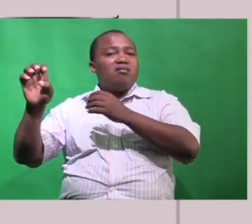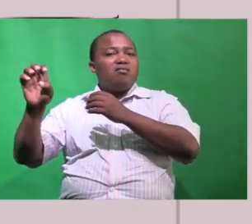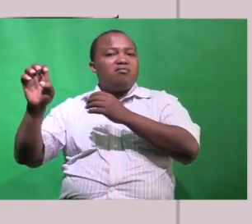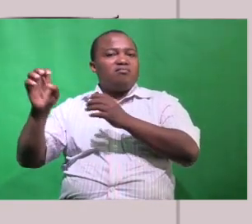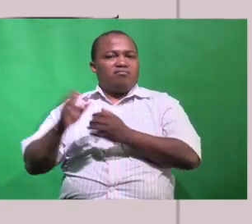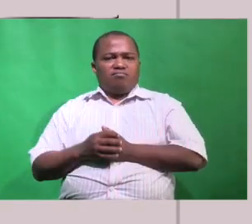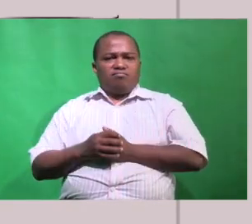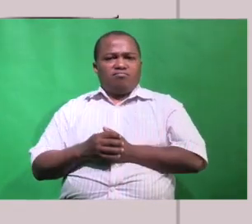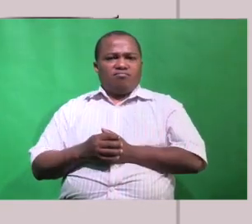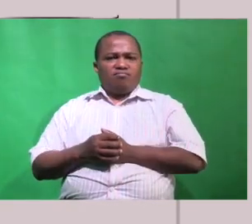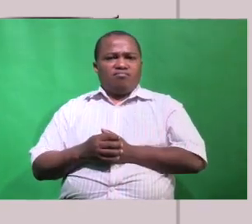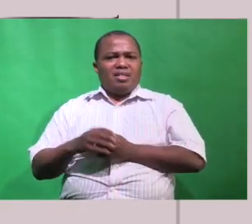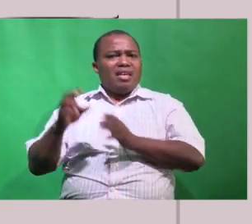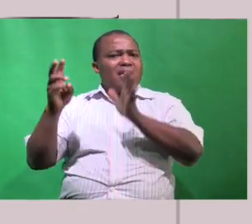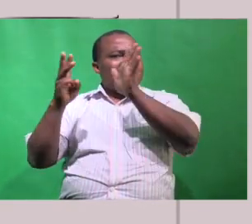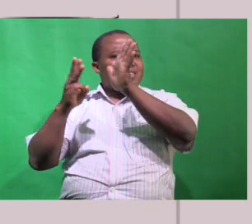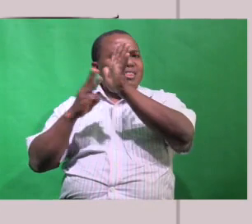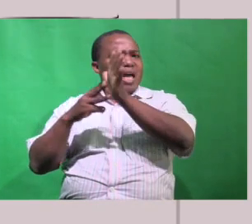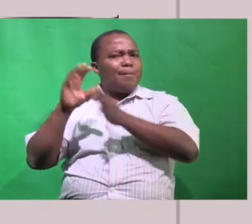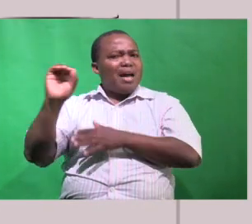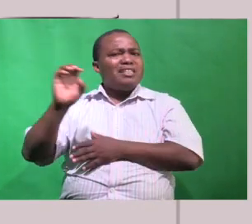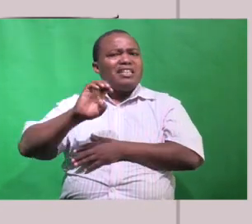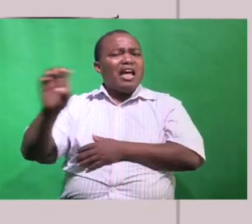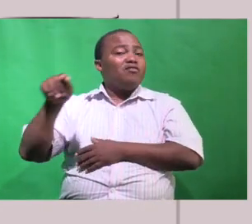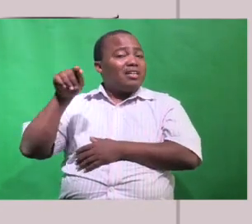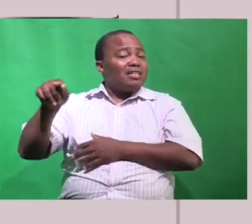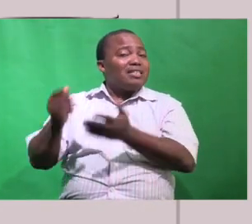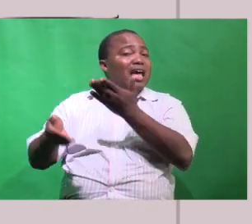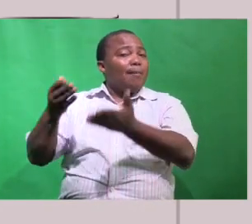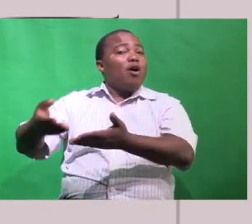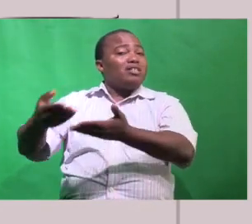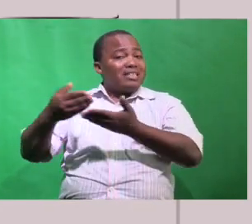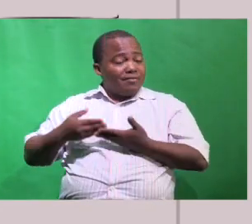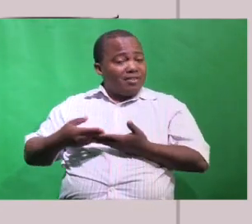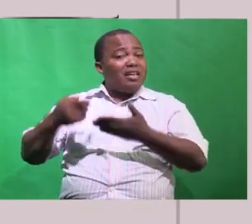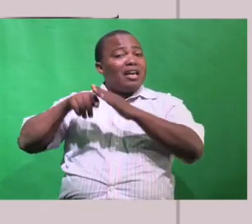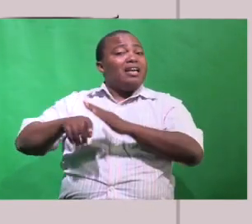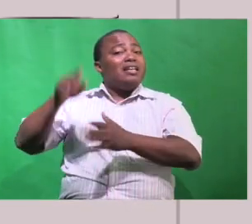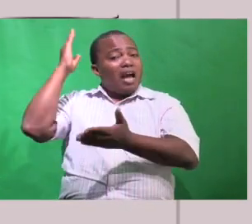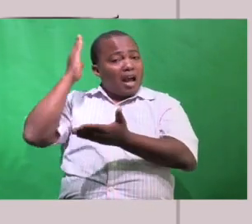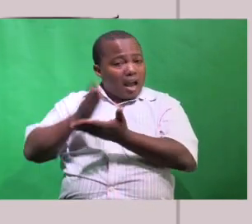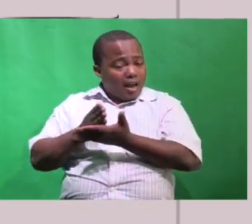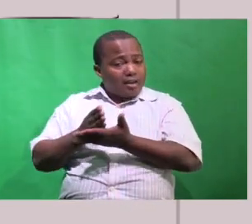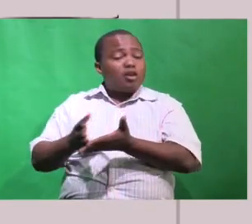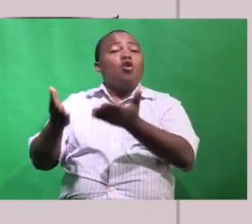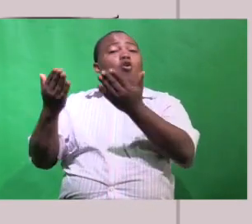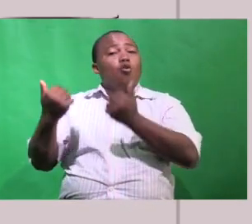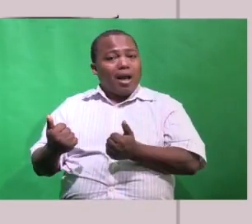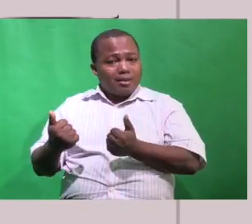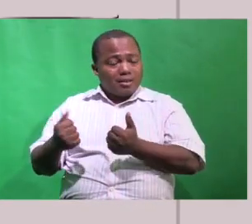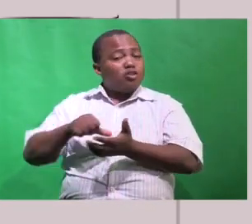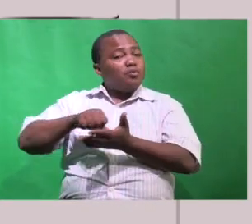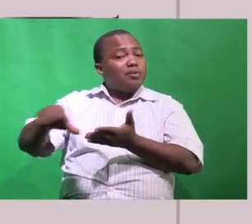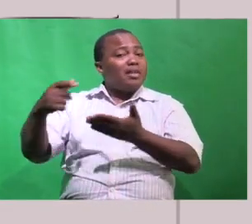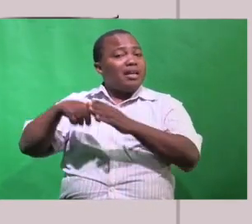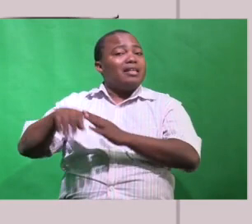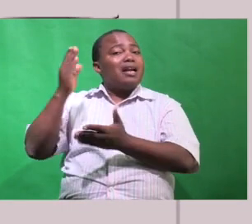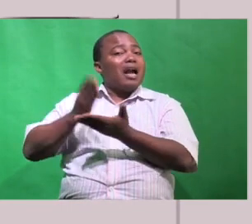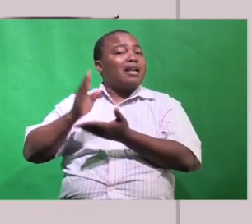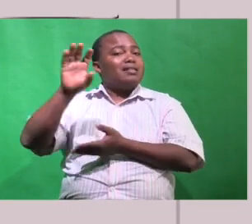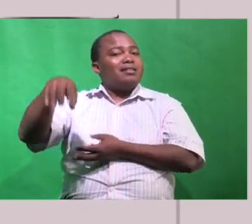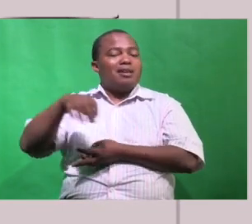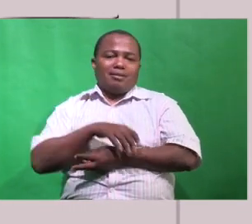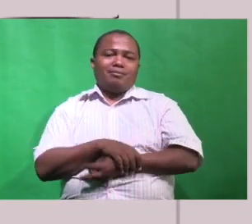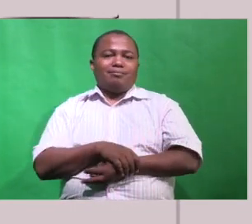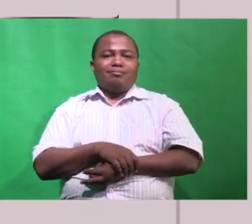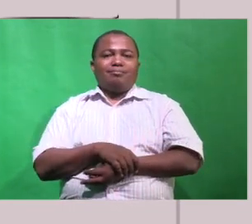80,000. This is an amount received in the current, wanted to be received in